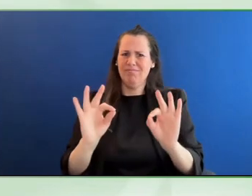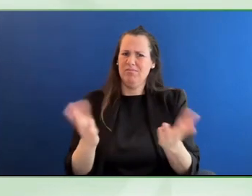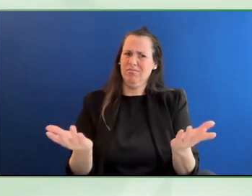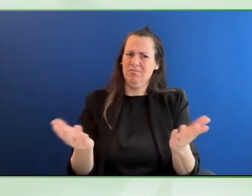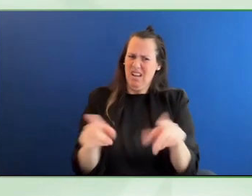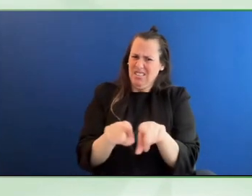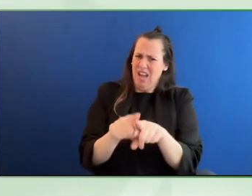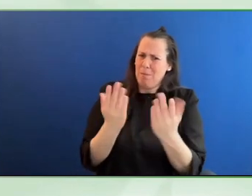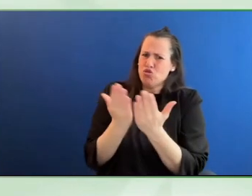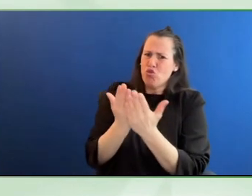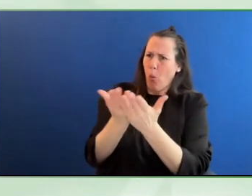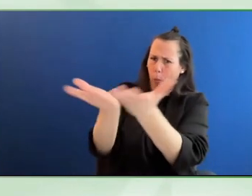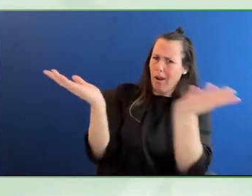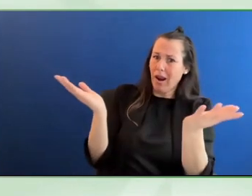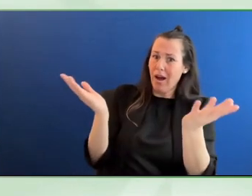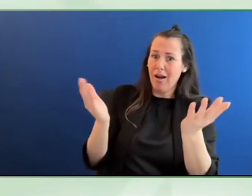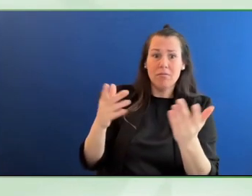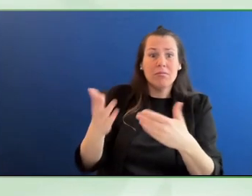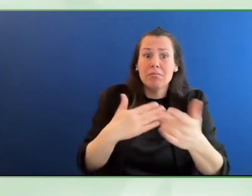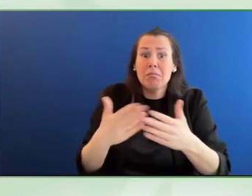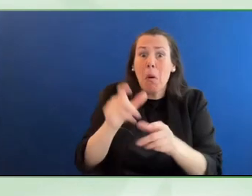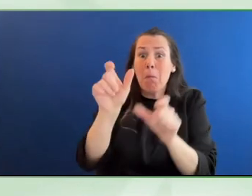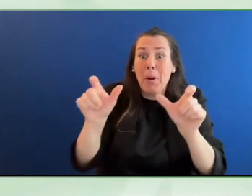nobody wants to be a distributor and get 20% of zero.